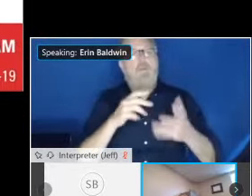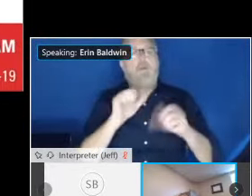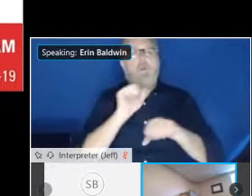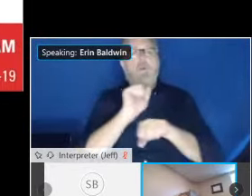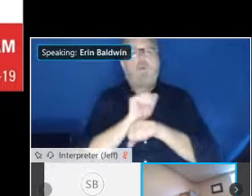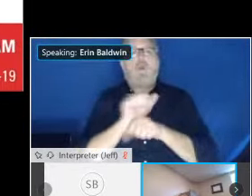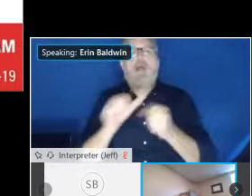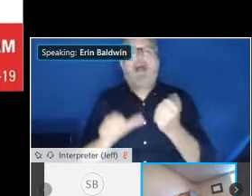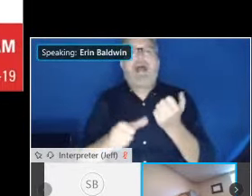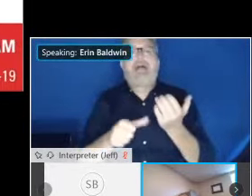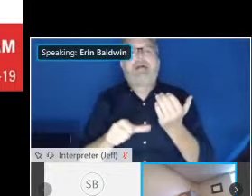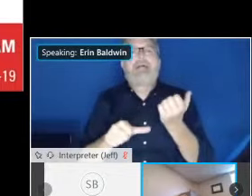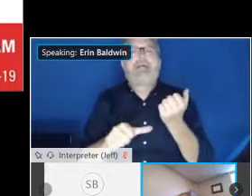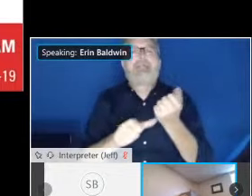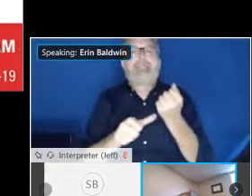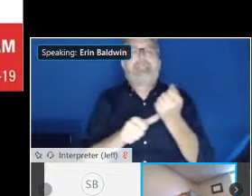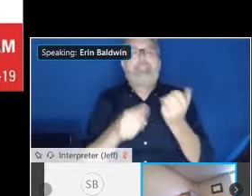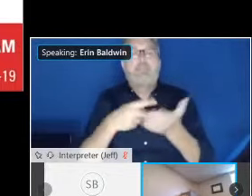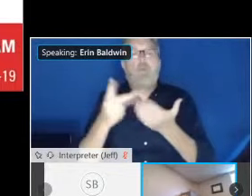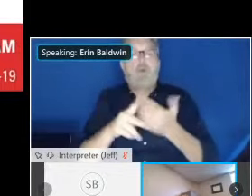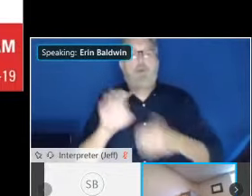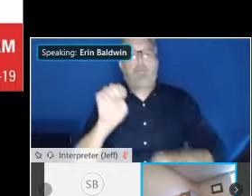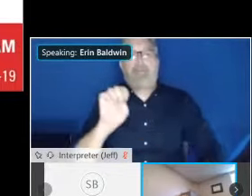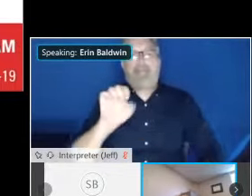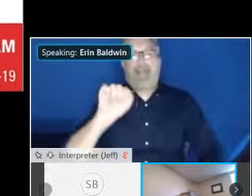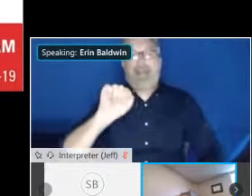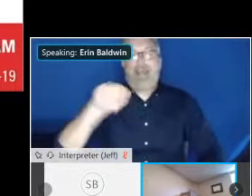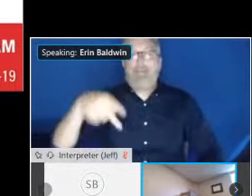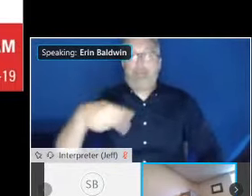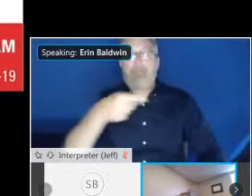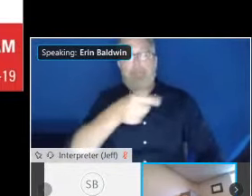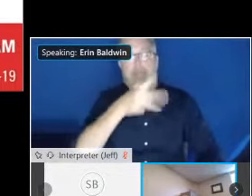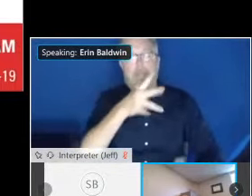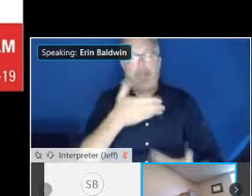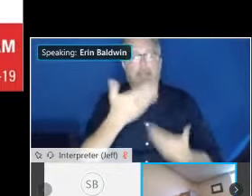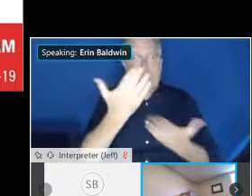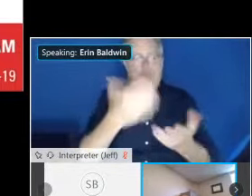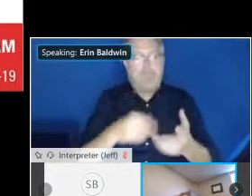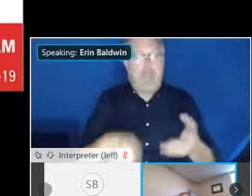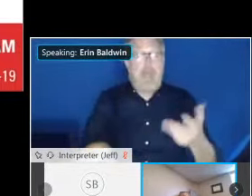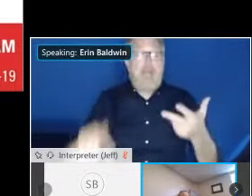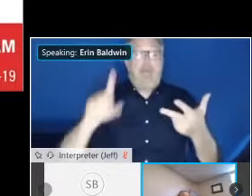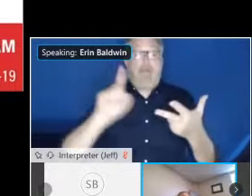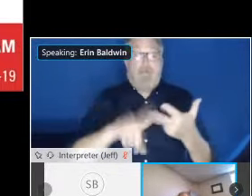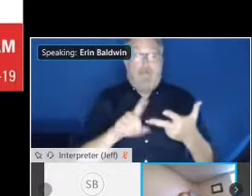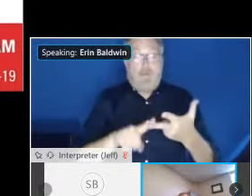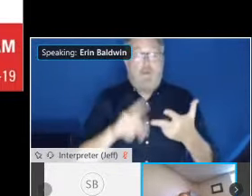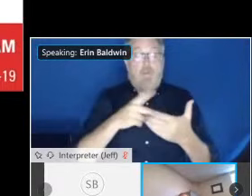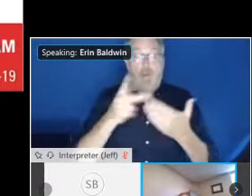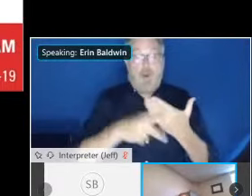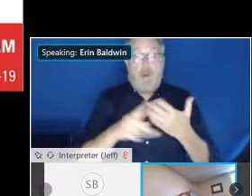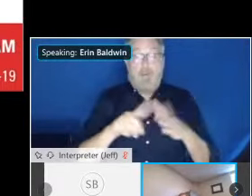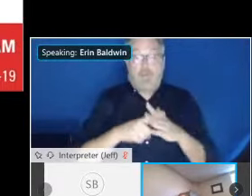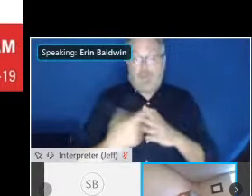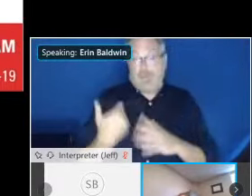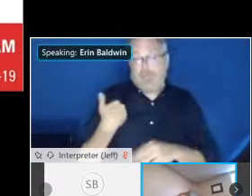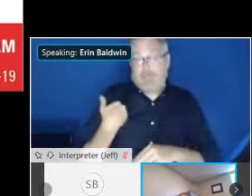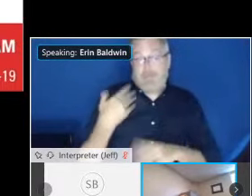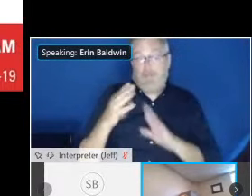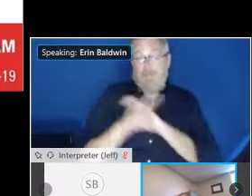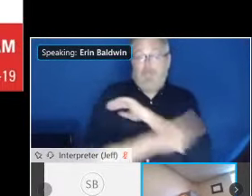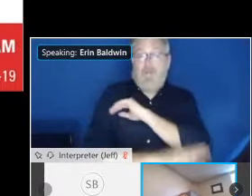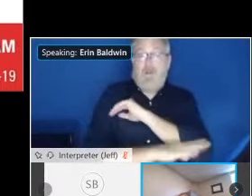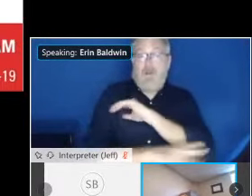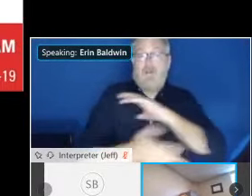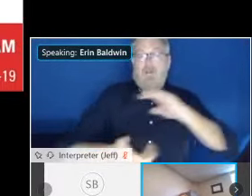to check out the resources available to that. I also wanted to lift up a new program that was brought online this fall through partnership